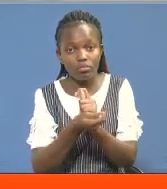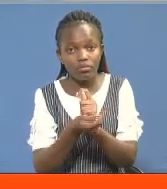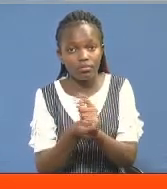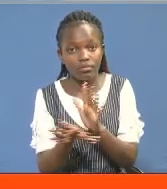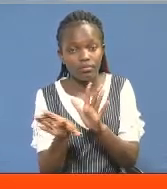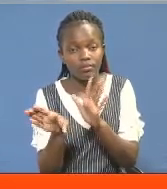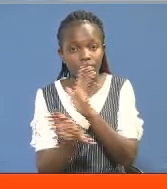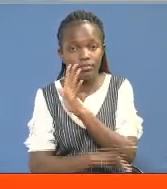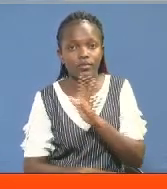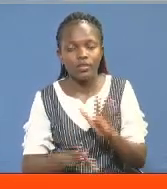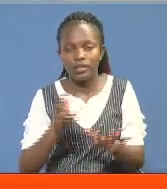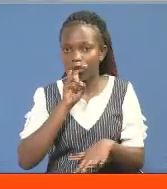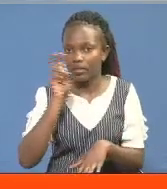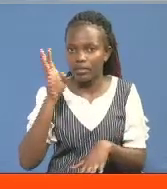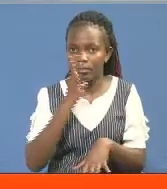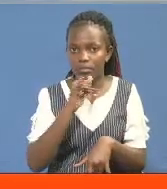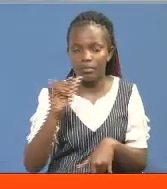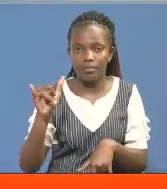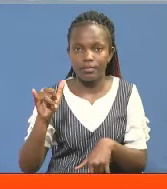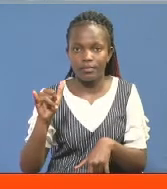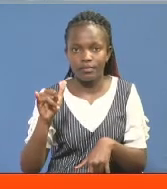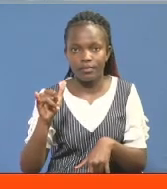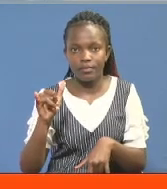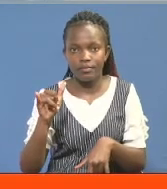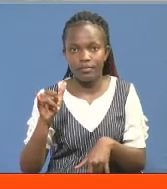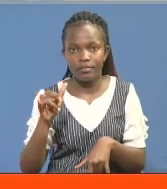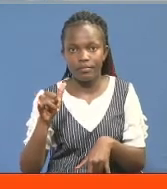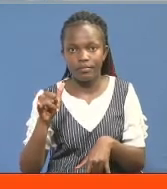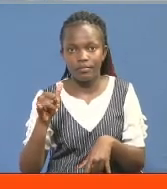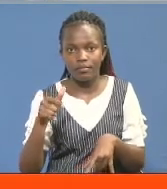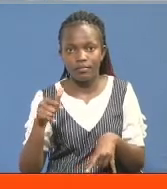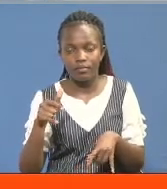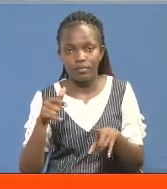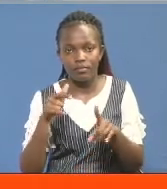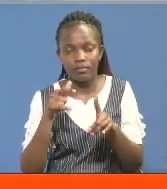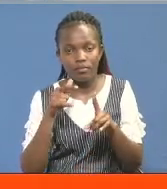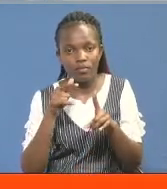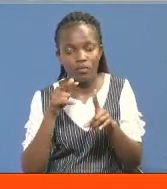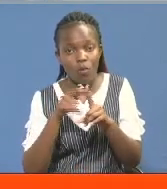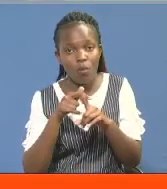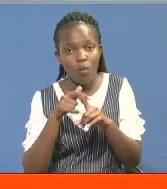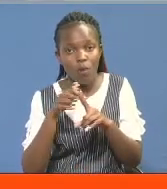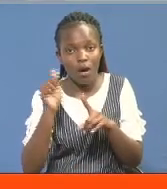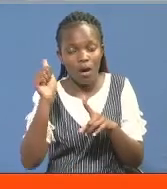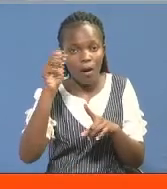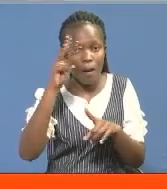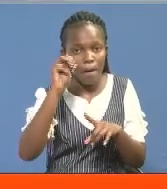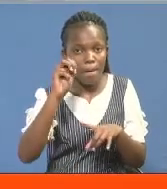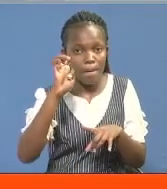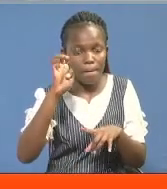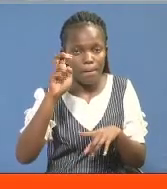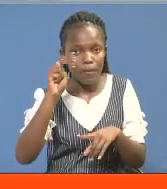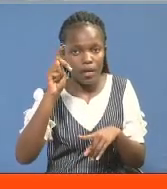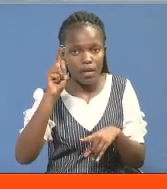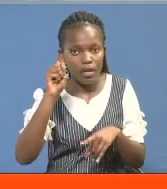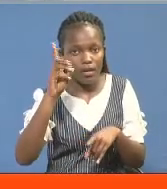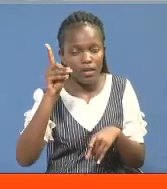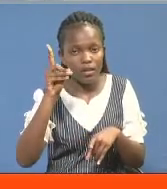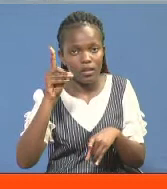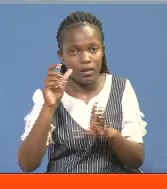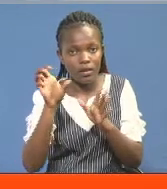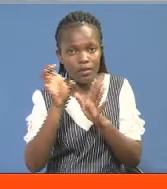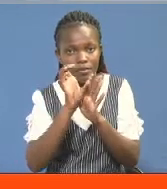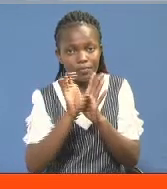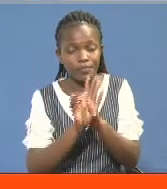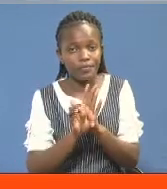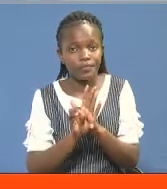we see that BBI has made recommendations to amend the constitution, and that process has been, in